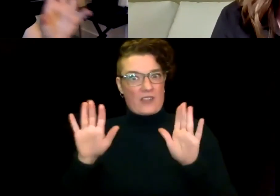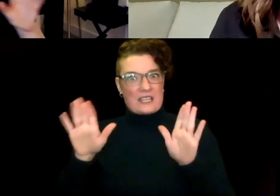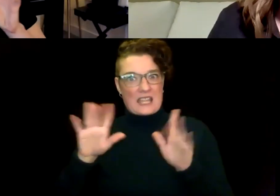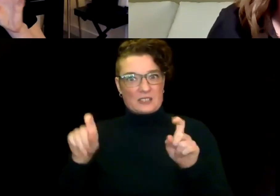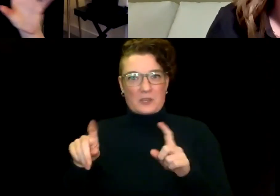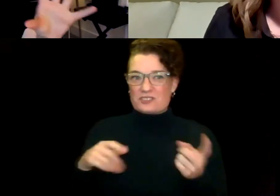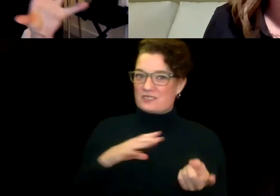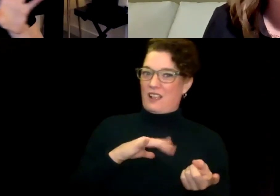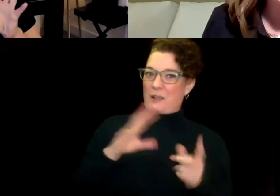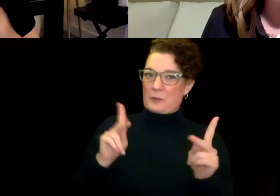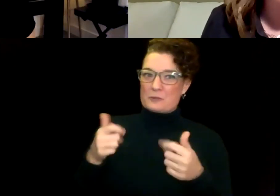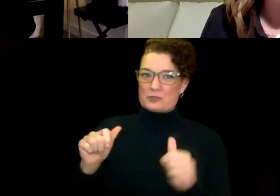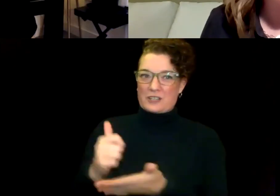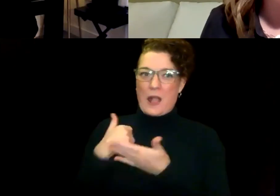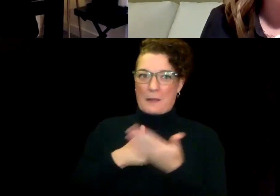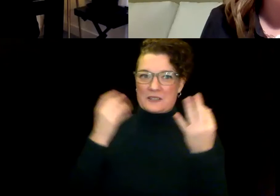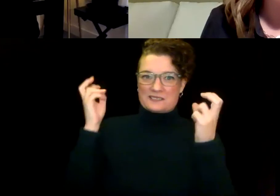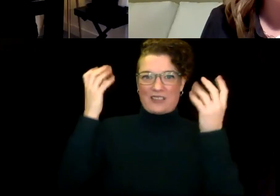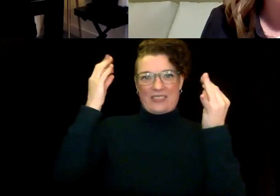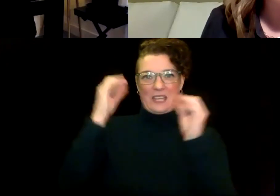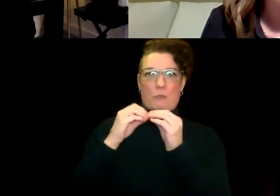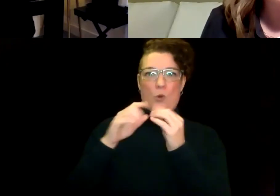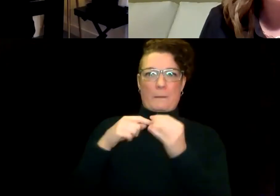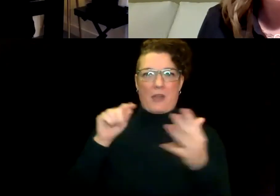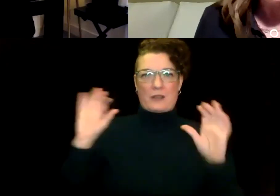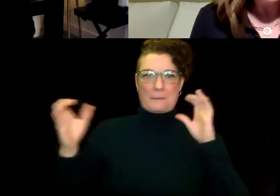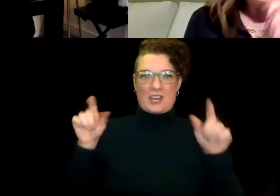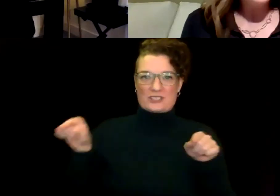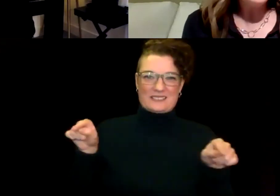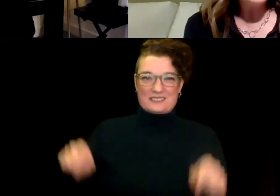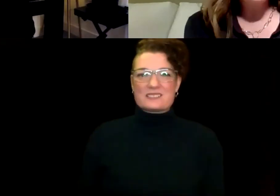help us sort of think a little bit more about these comparisons.